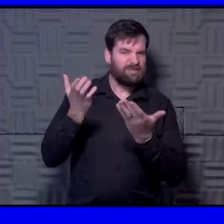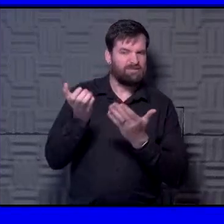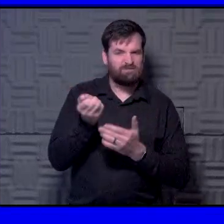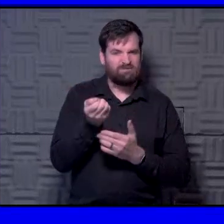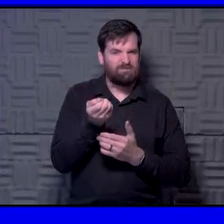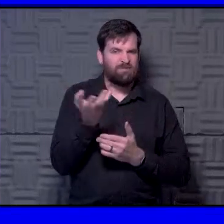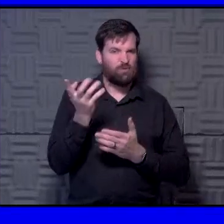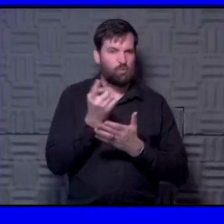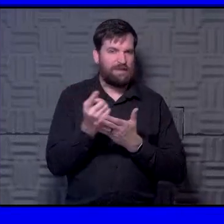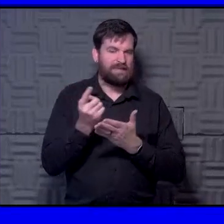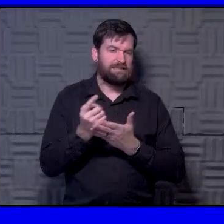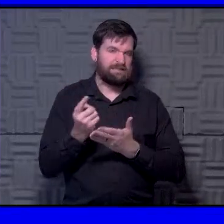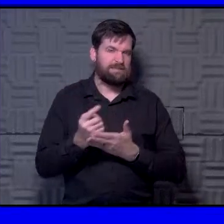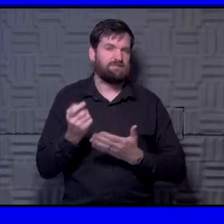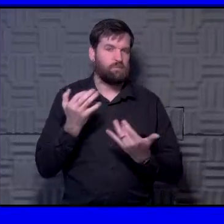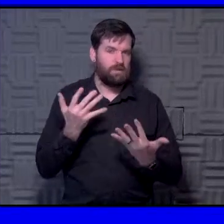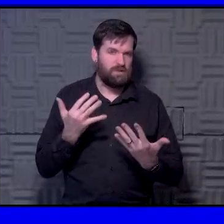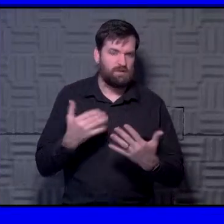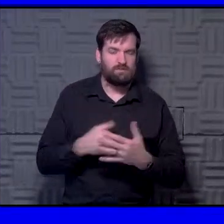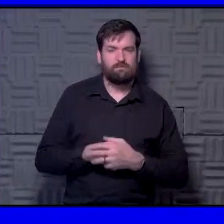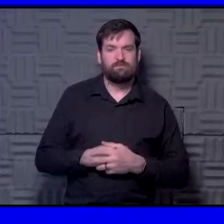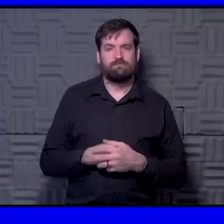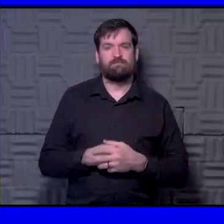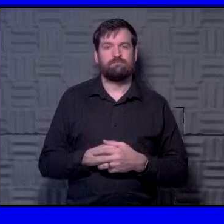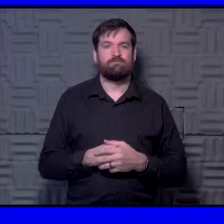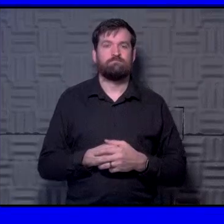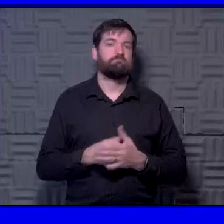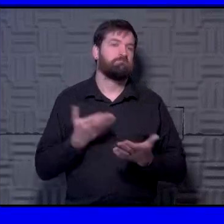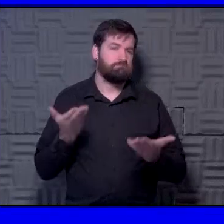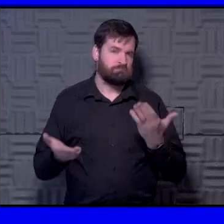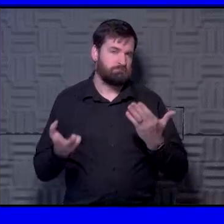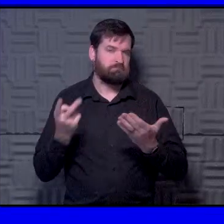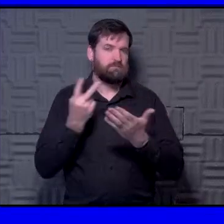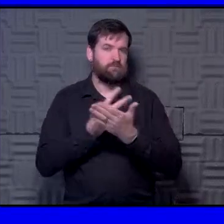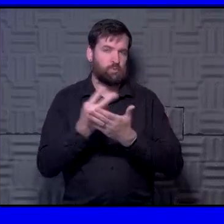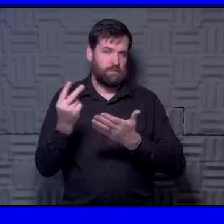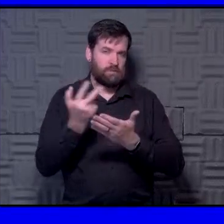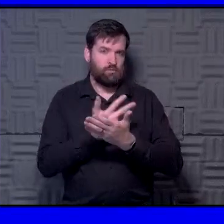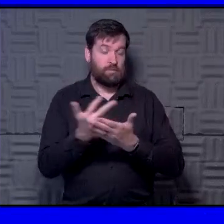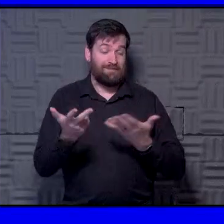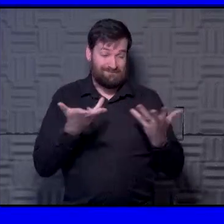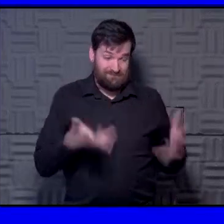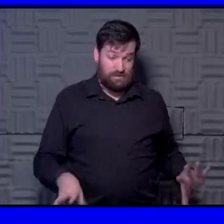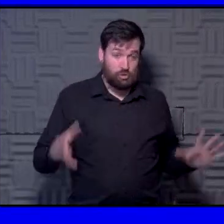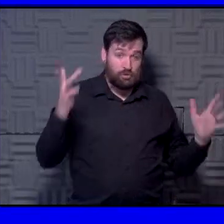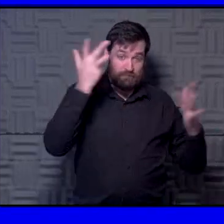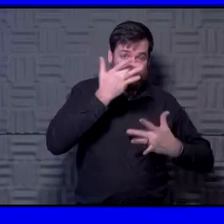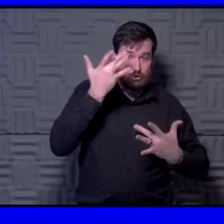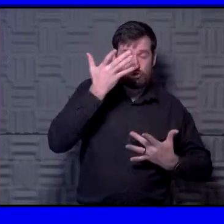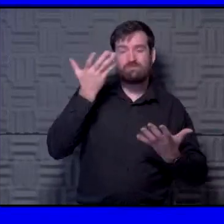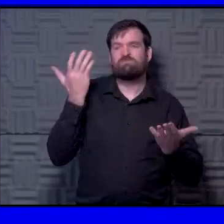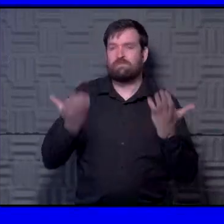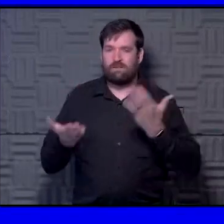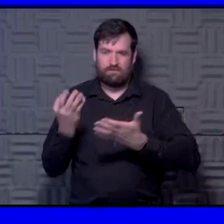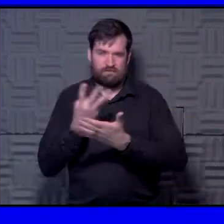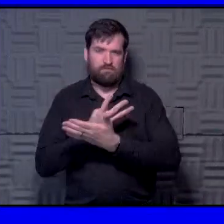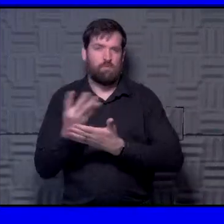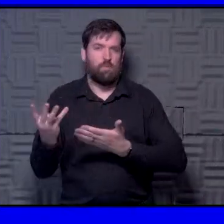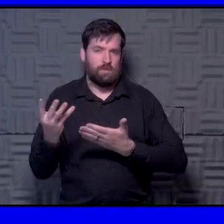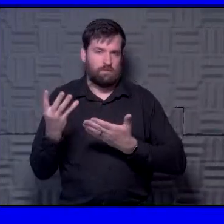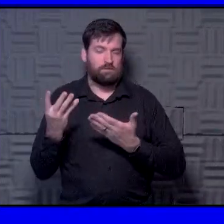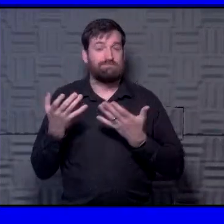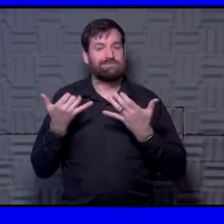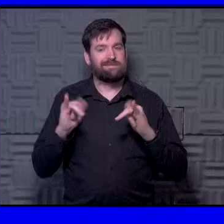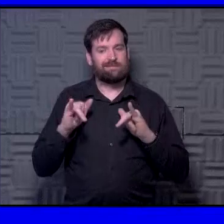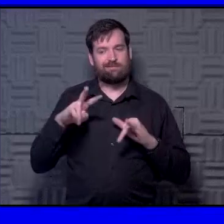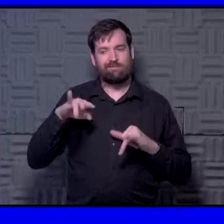weeks, certainly would wait probably 2 or 3 weeks after you have the infection, maybe 4 weeks, but you can still get the